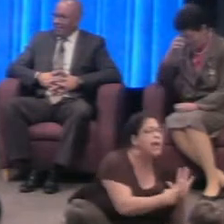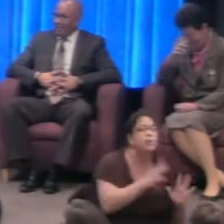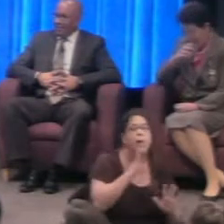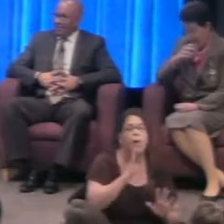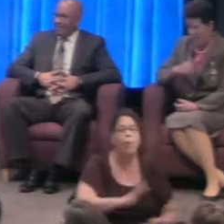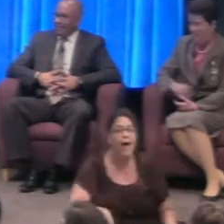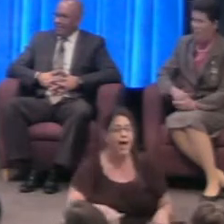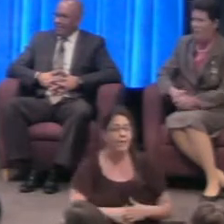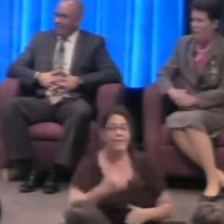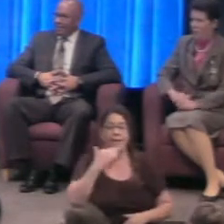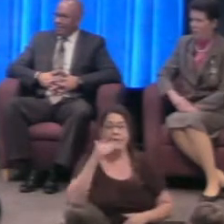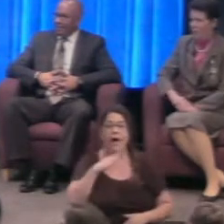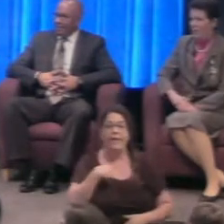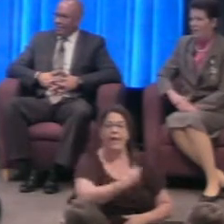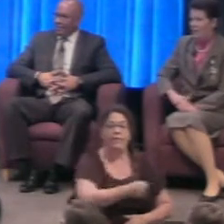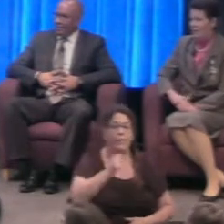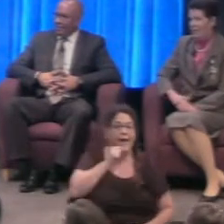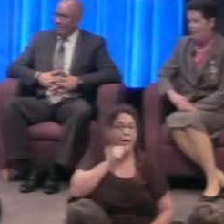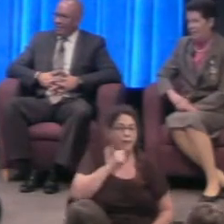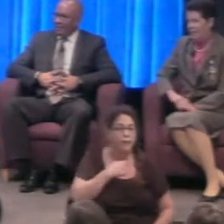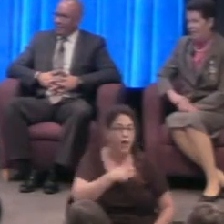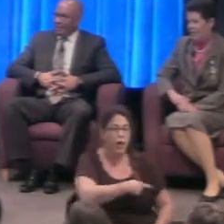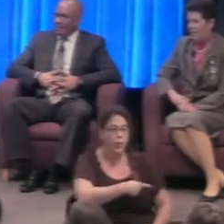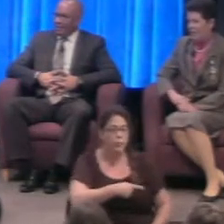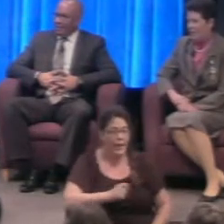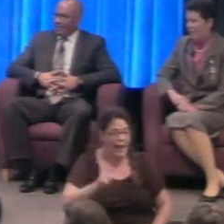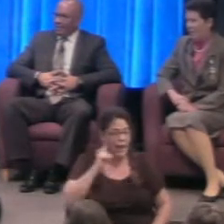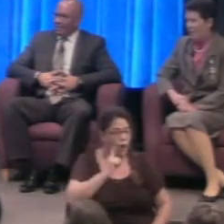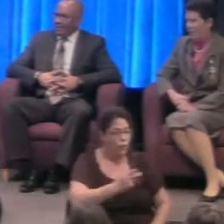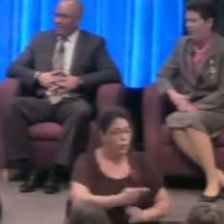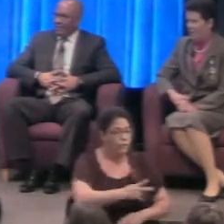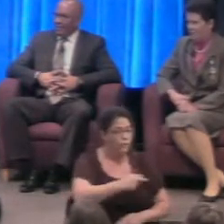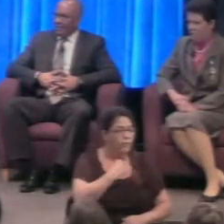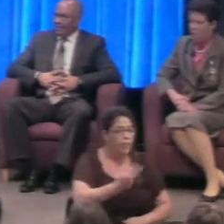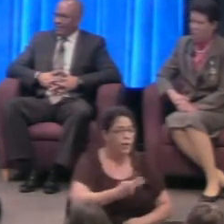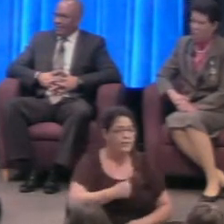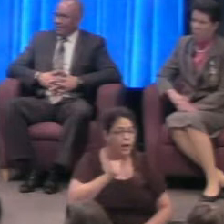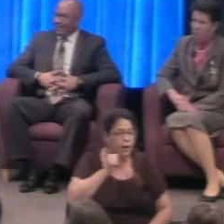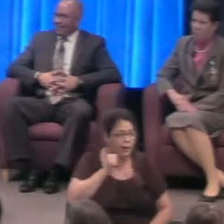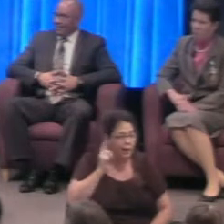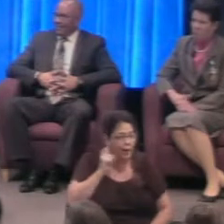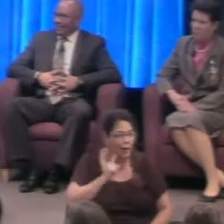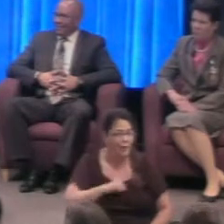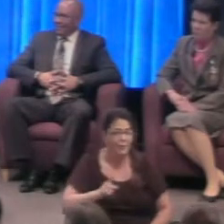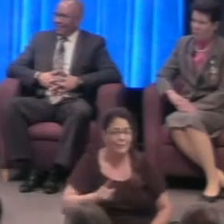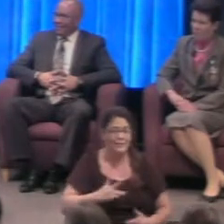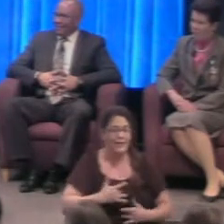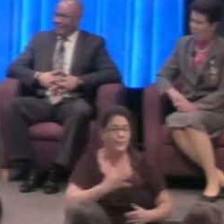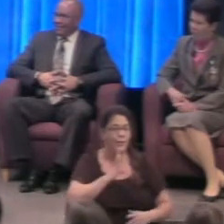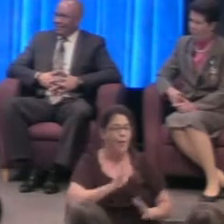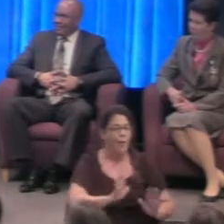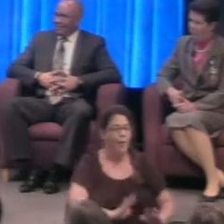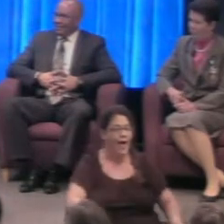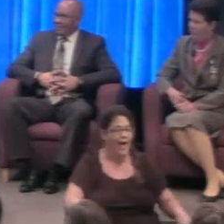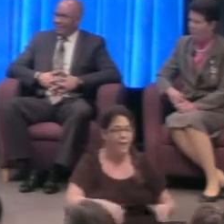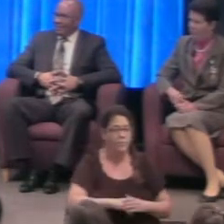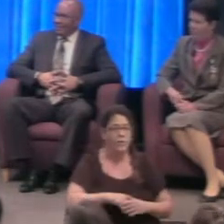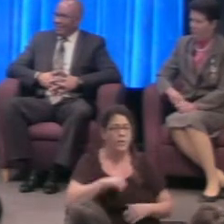So thank goodness they put a microphone, and she's using a microphone in here today, right? So, but Ms. Miller, don't let